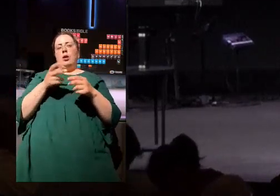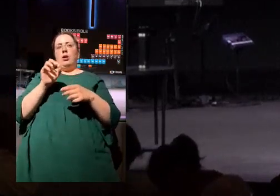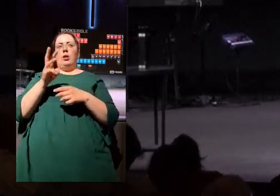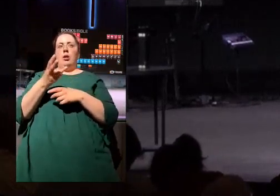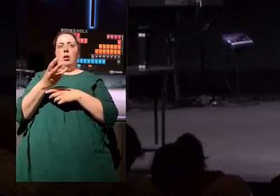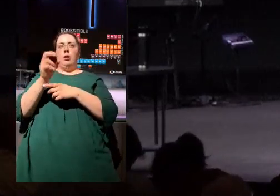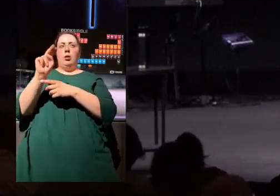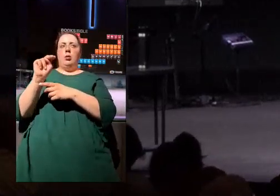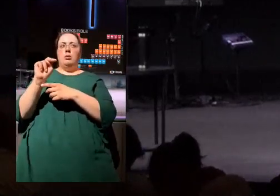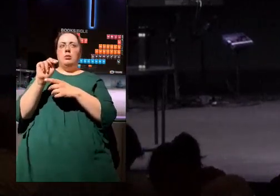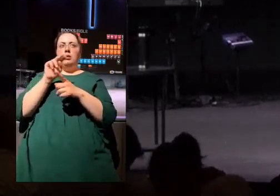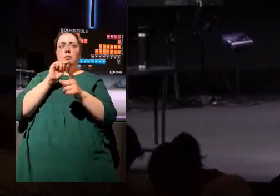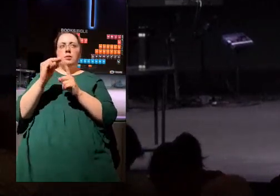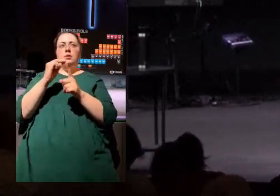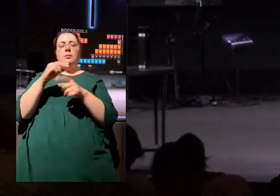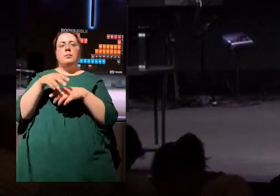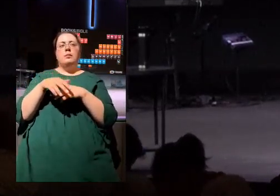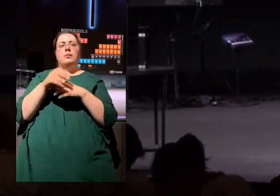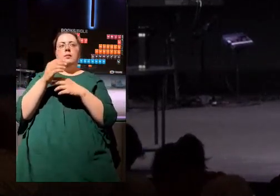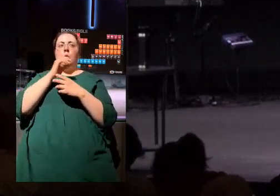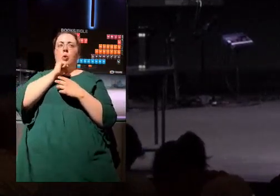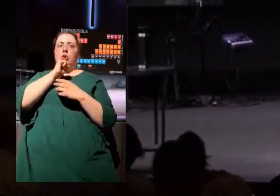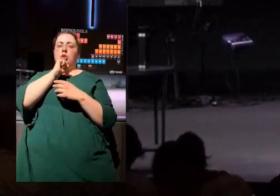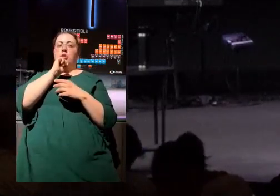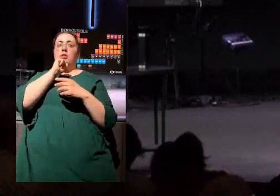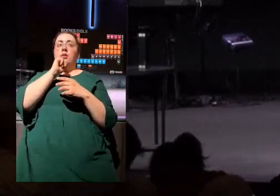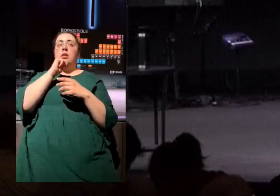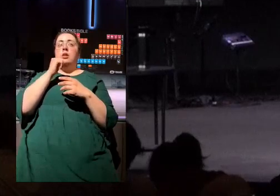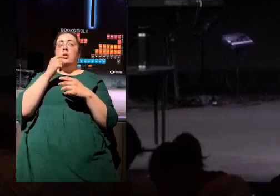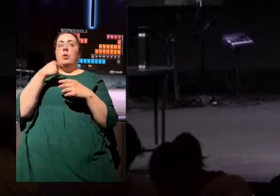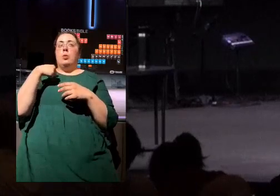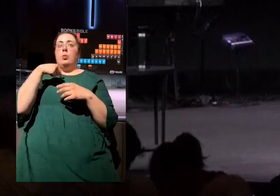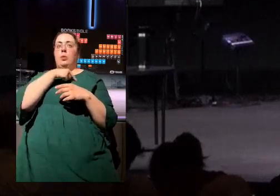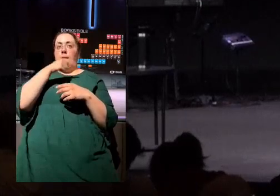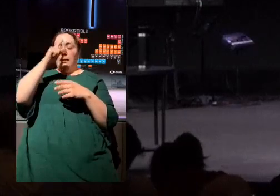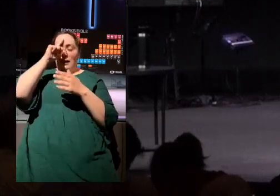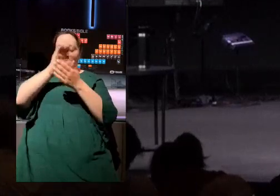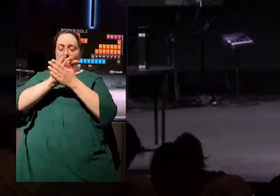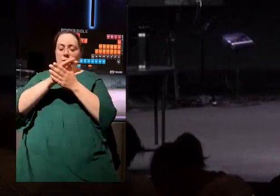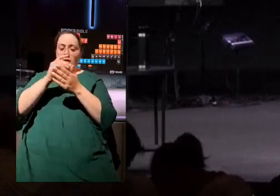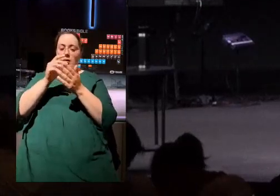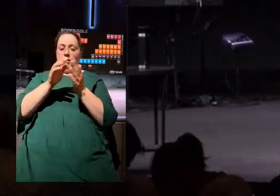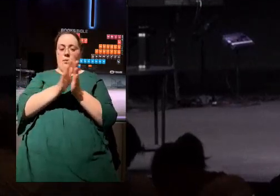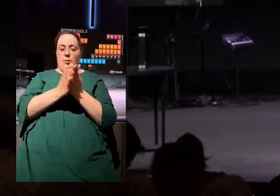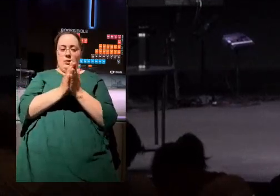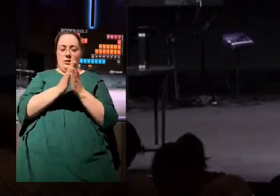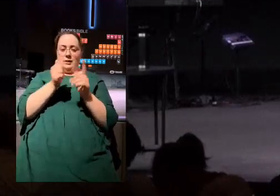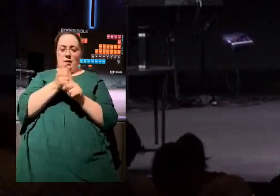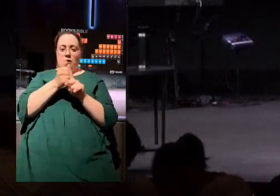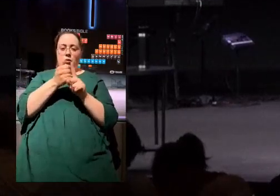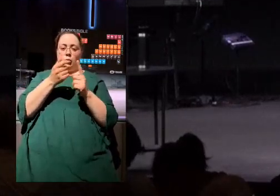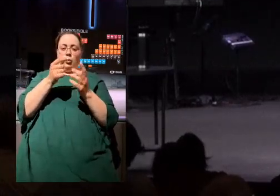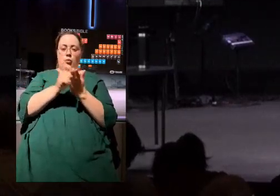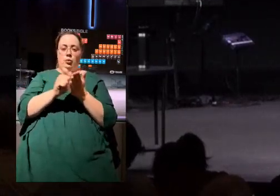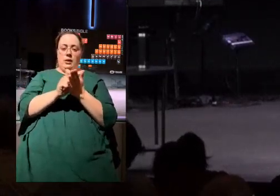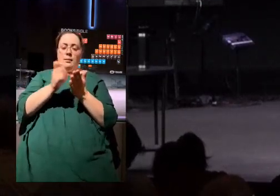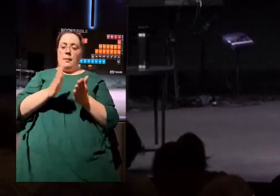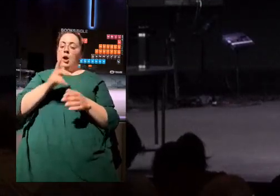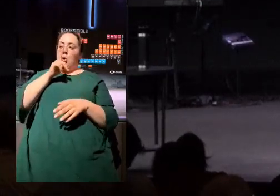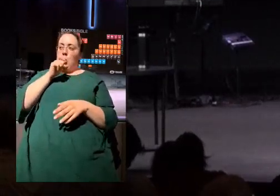Then the orange, those are letters that we believe are written by the great apostle Paul, become a foundation of